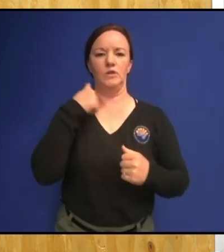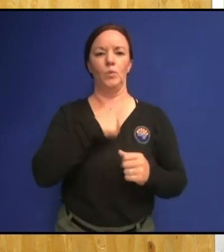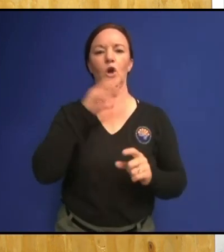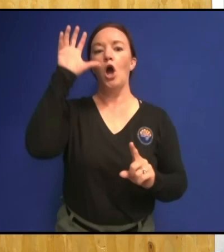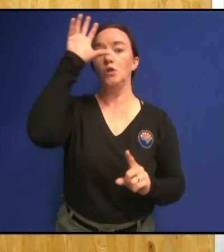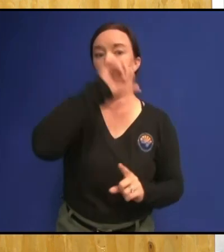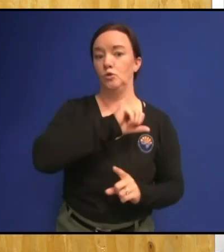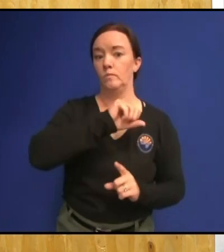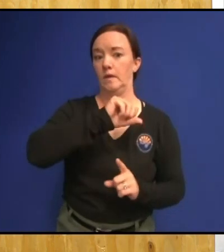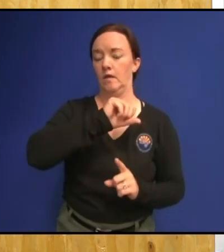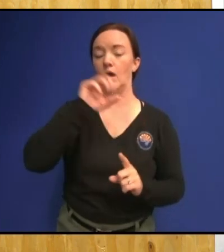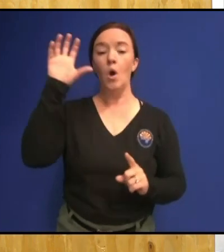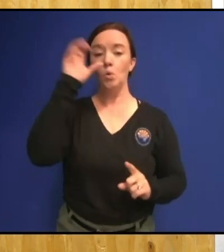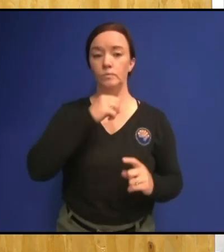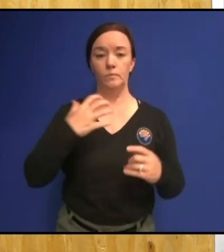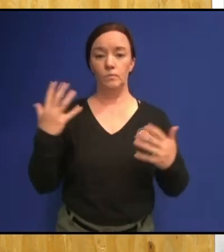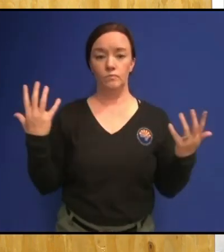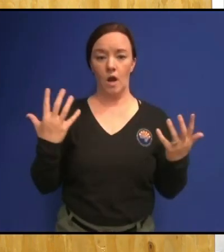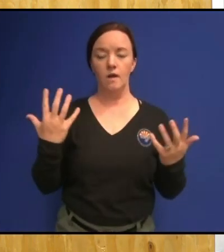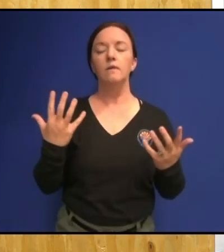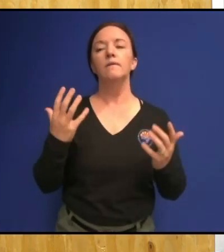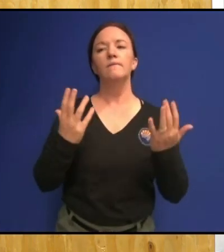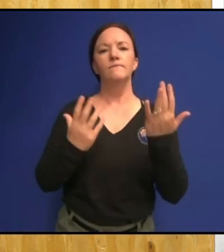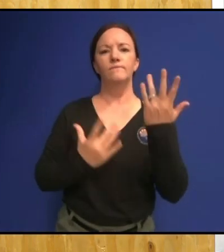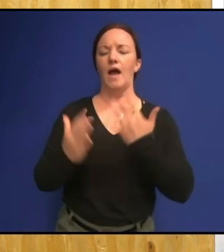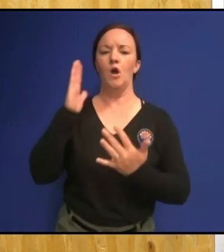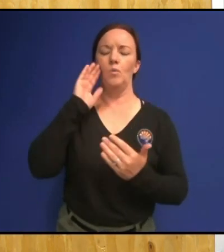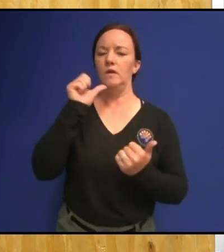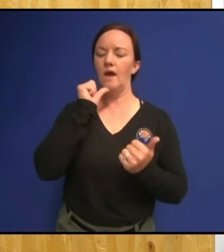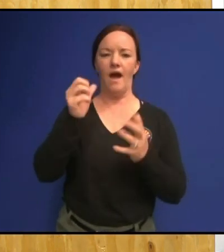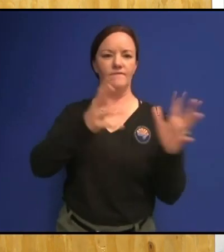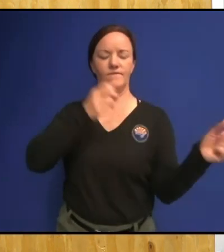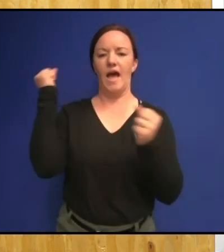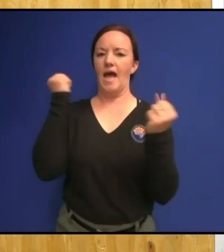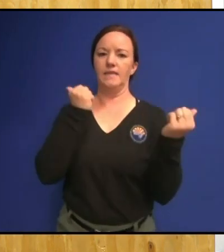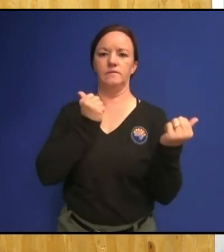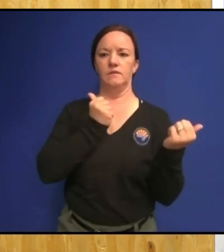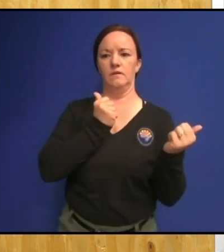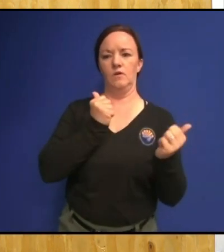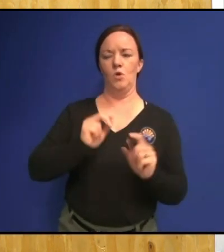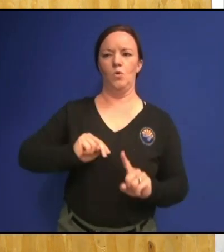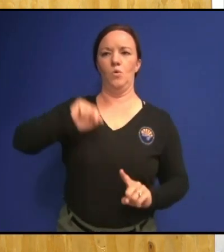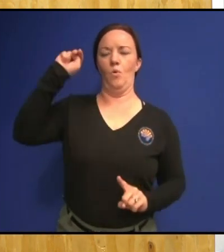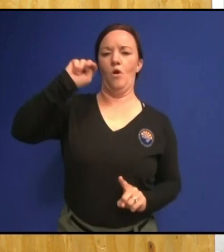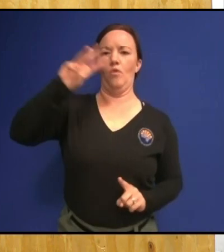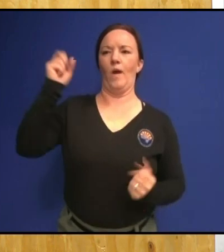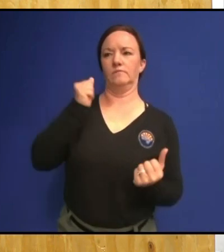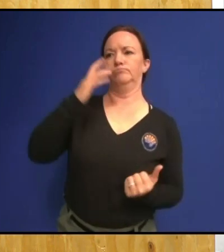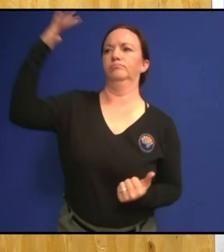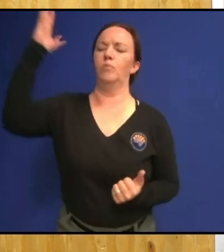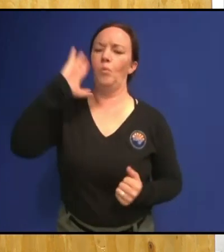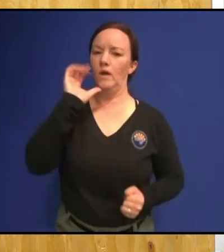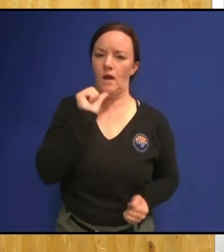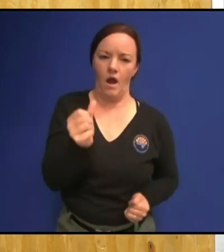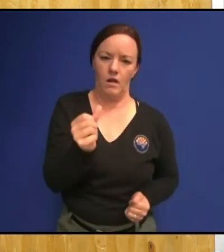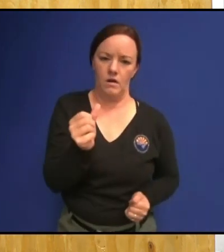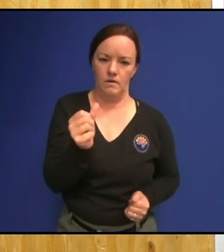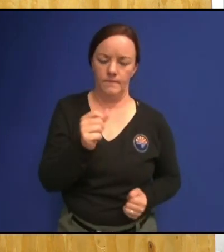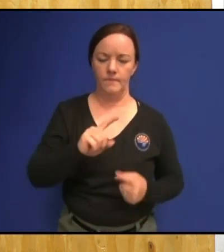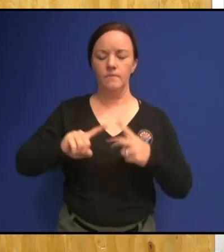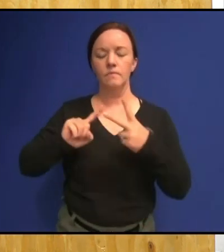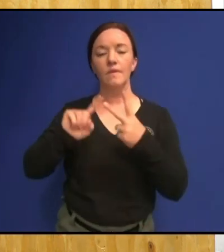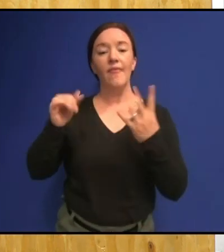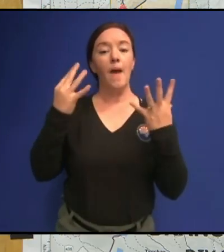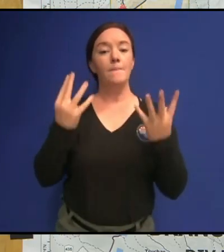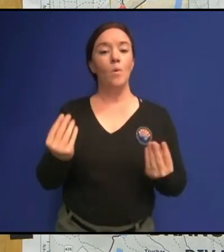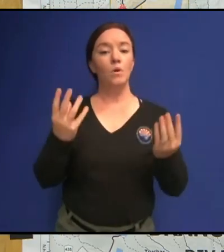able to, that the fire's not going to move rapidly to the northwest, that this surge of moisture that's here right now